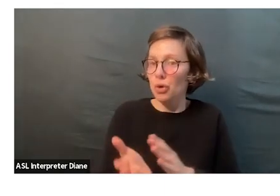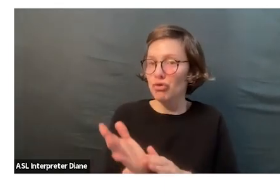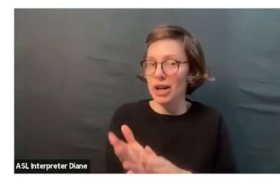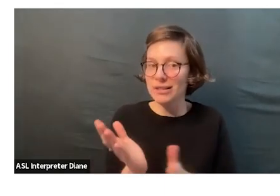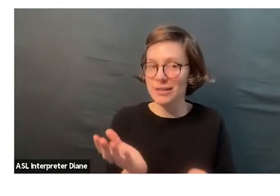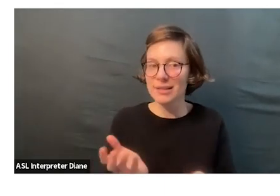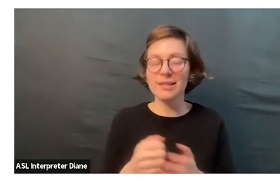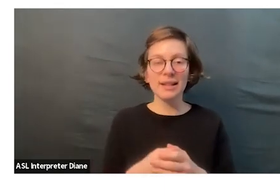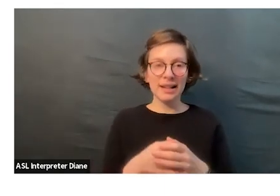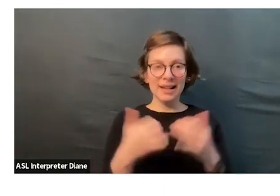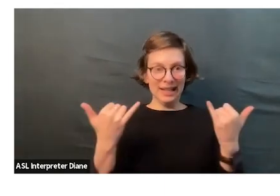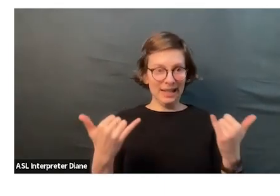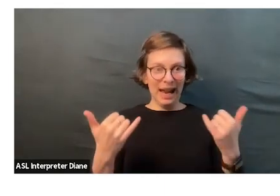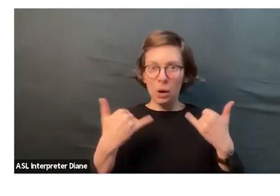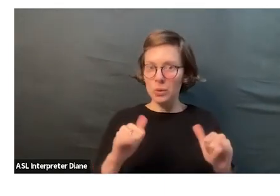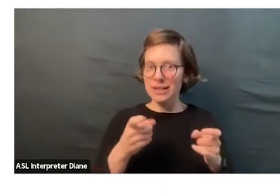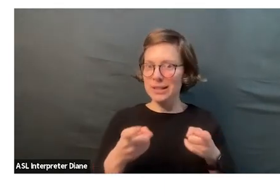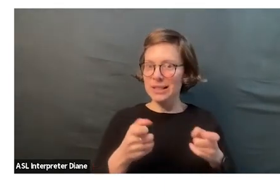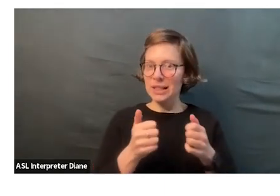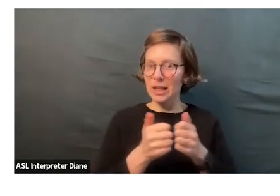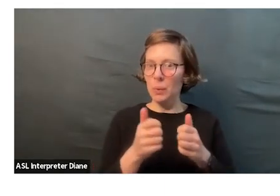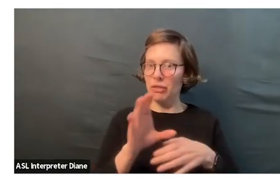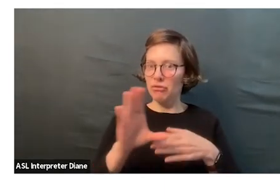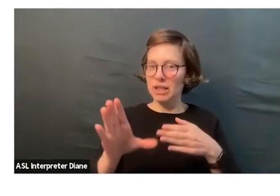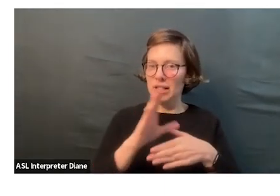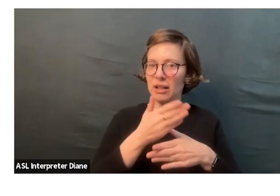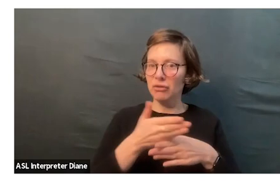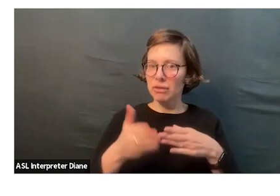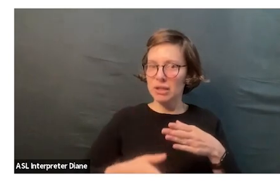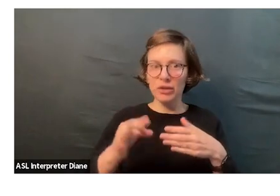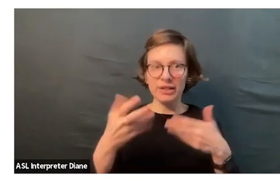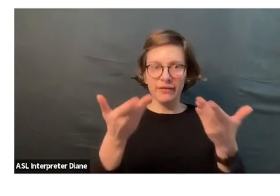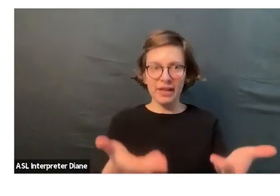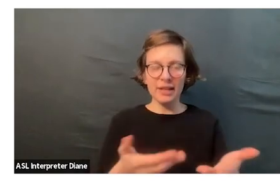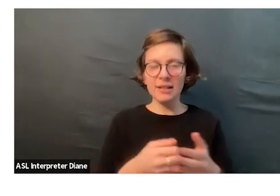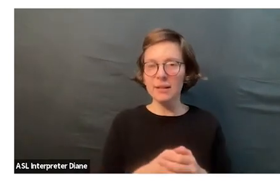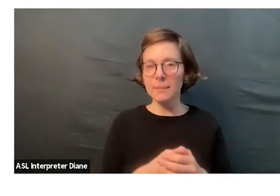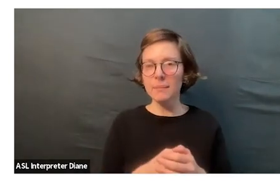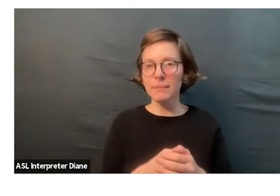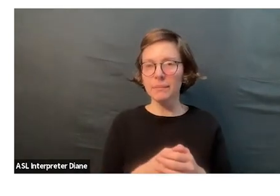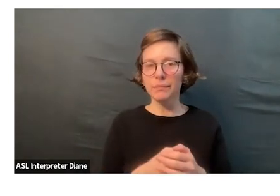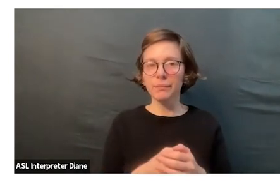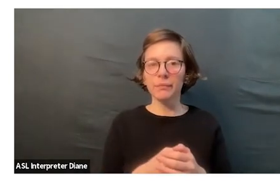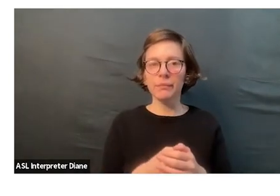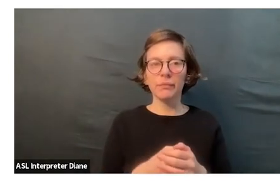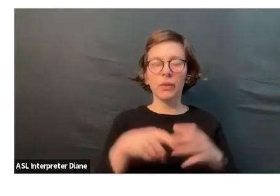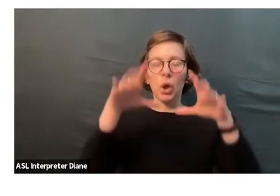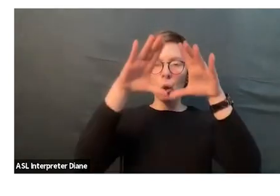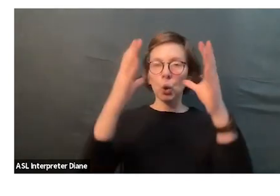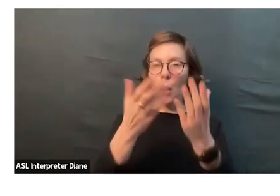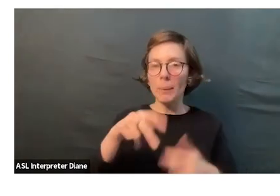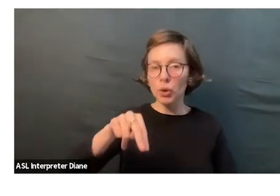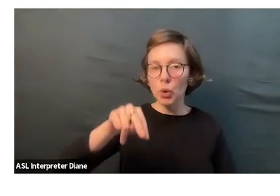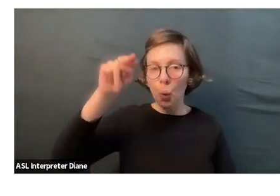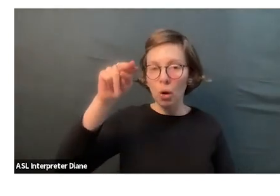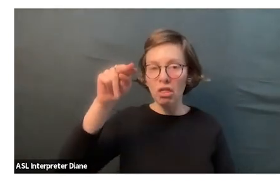was a deliberate cultural development that was created. So then we have to ask ourselves,